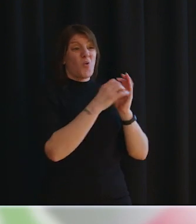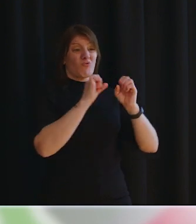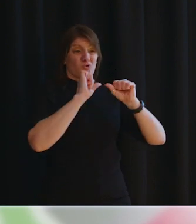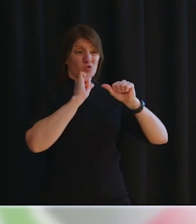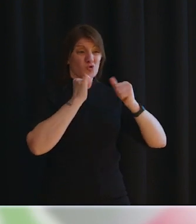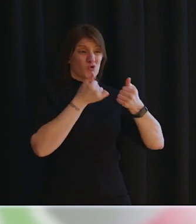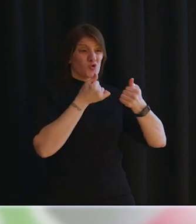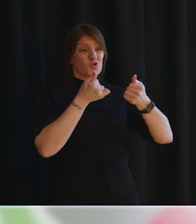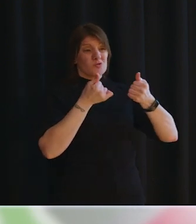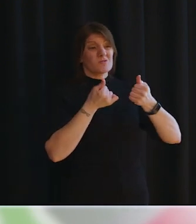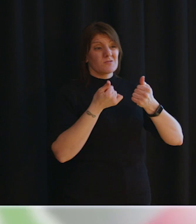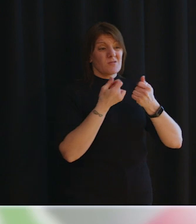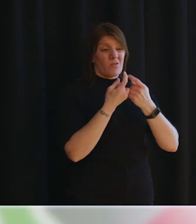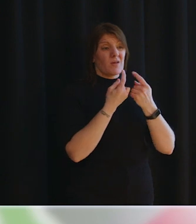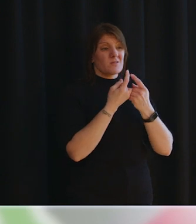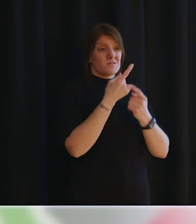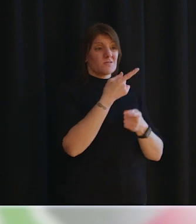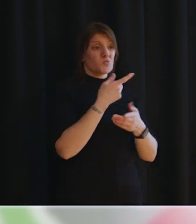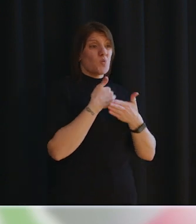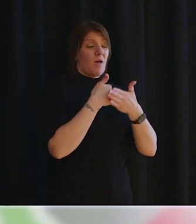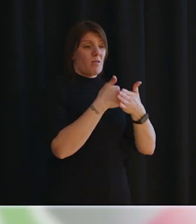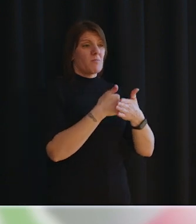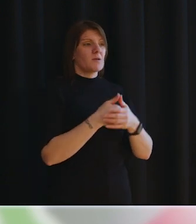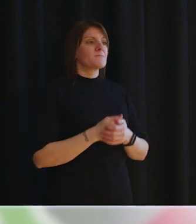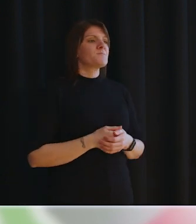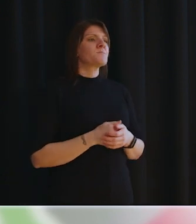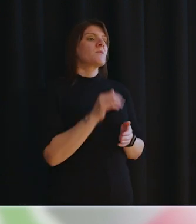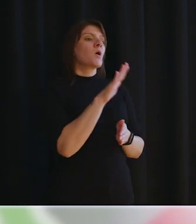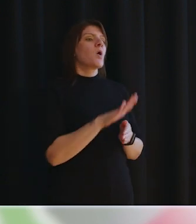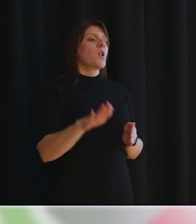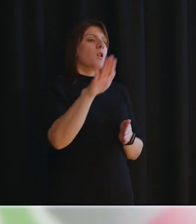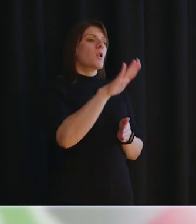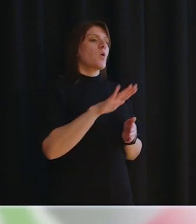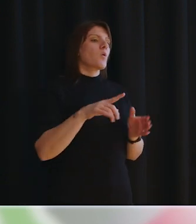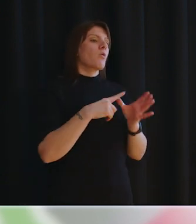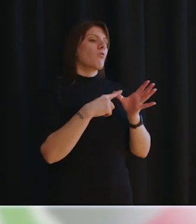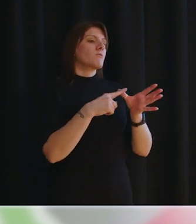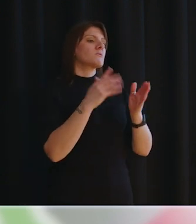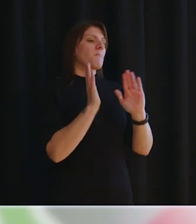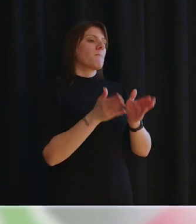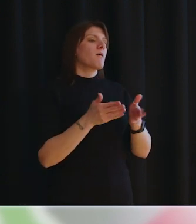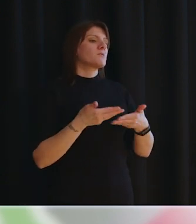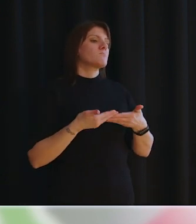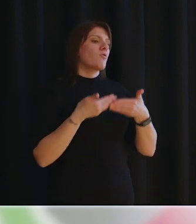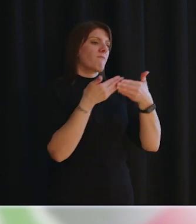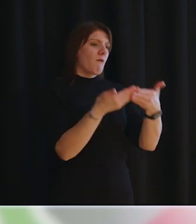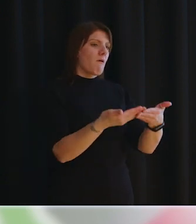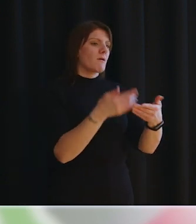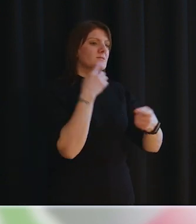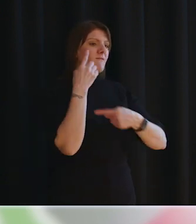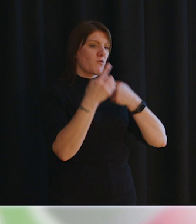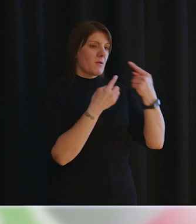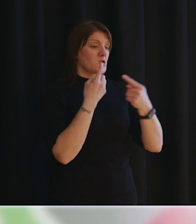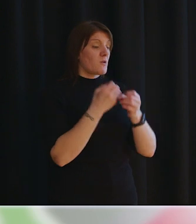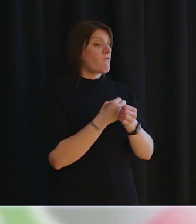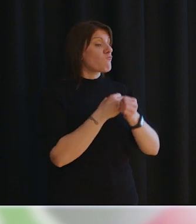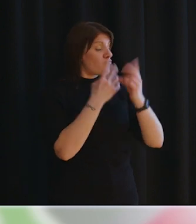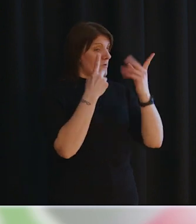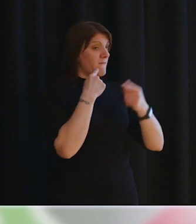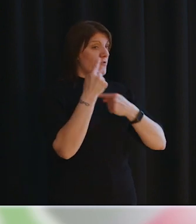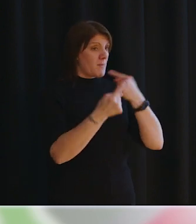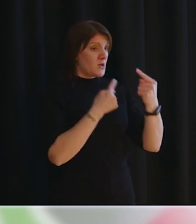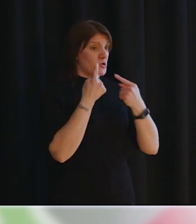I've been using throughout this. Local authorities must provide accessible information freely available to young people and parents. So